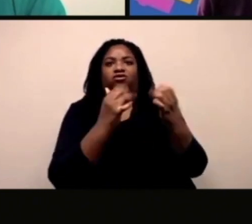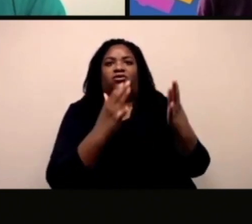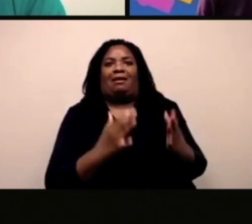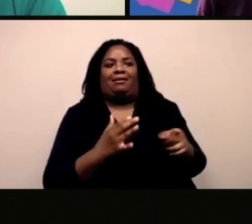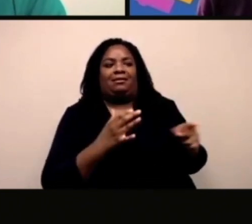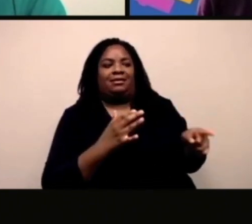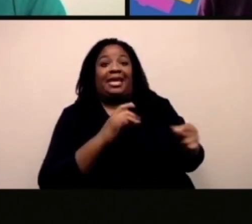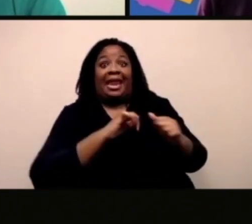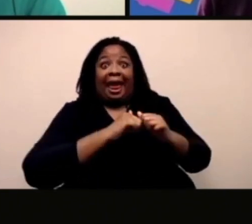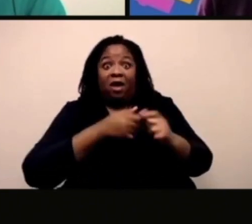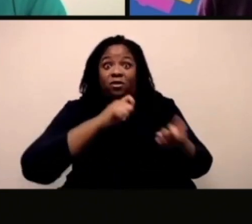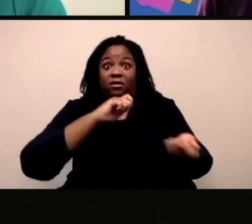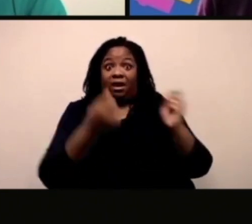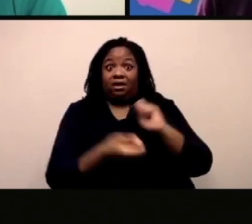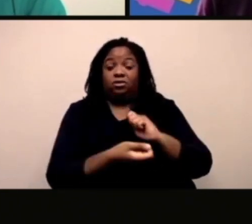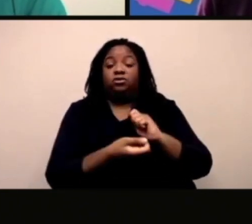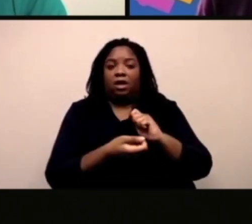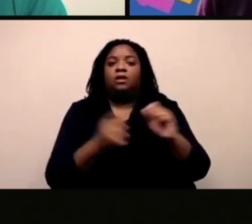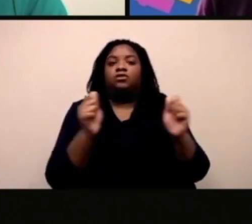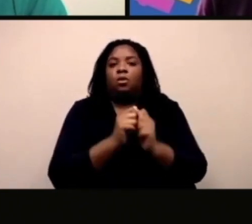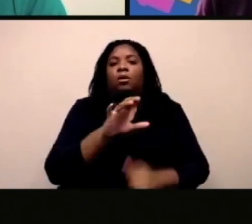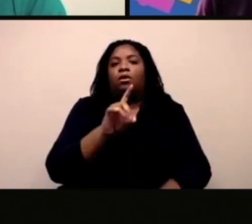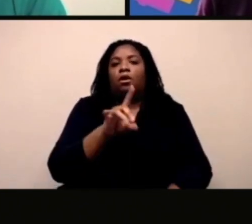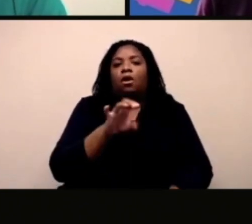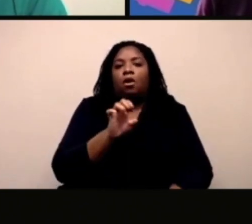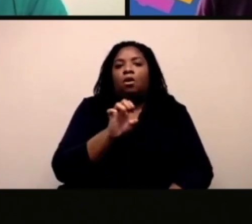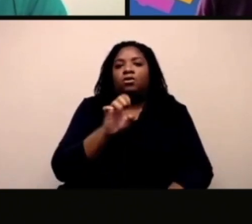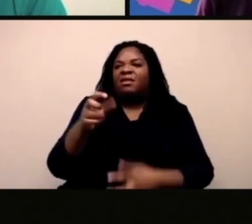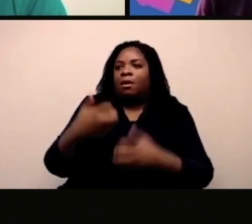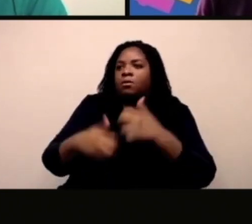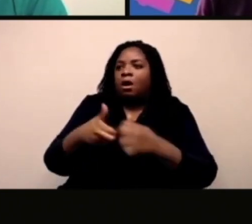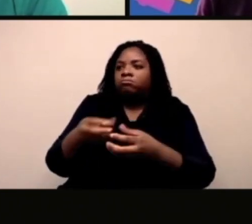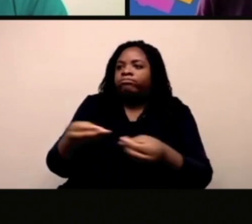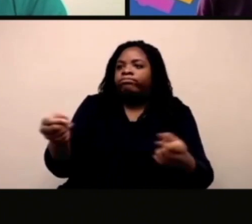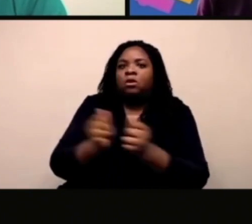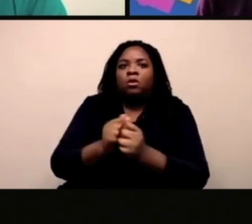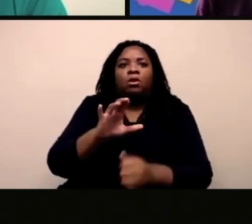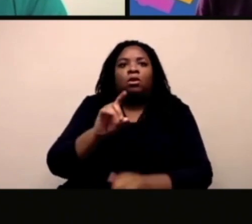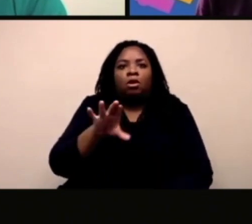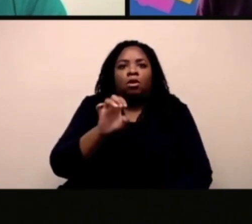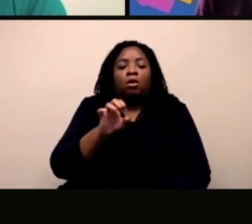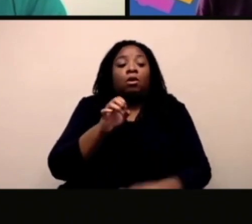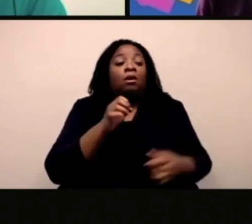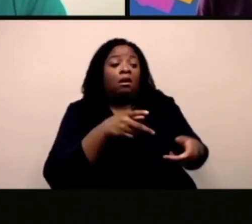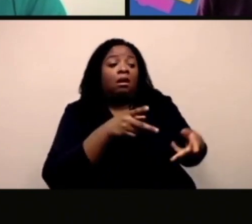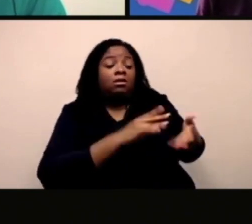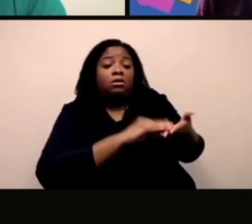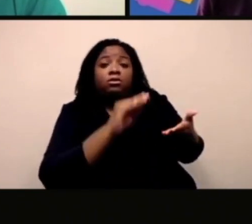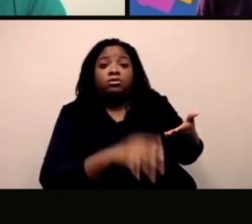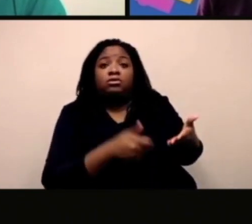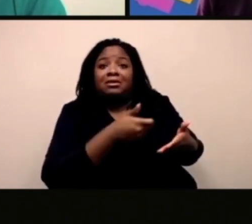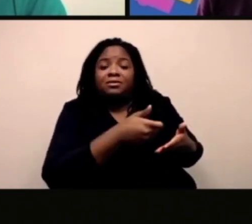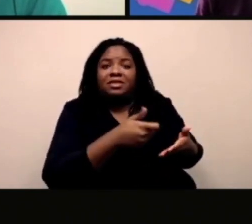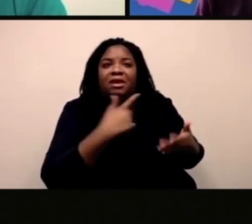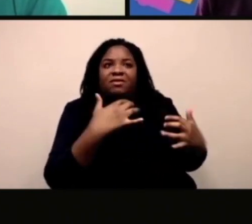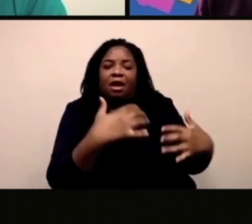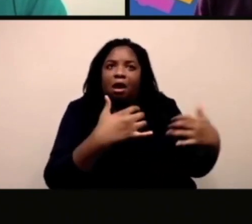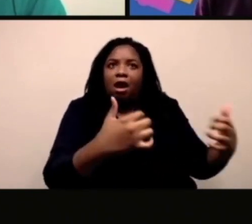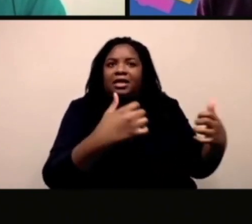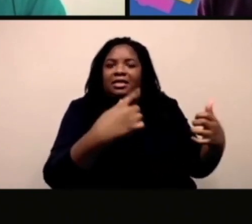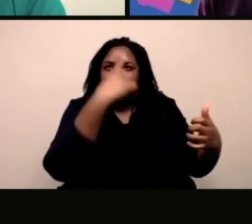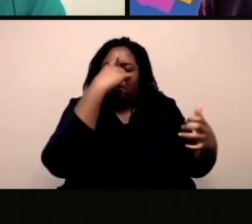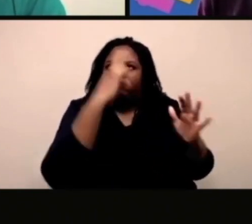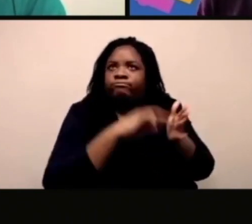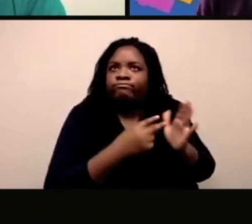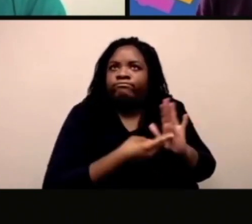to create solutions to those problems, and allowing our students to really have like the audience in mind and the purpose in mind, and not just